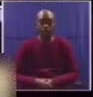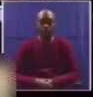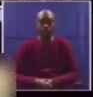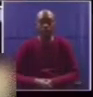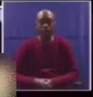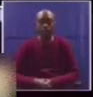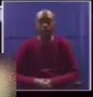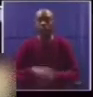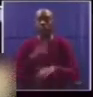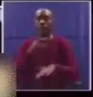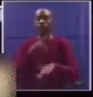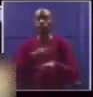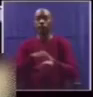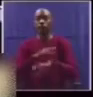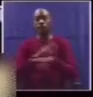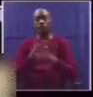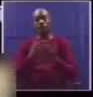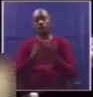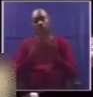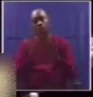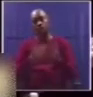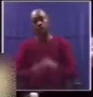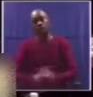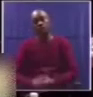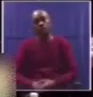Remember, your time is now expired. Thank you.